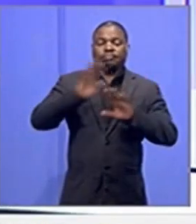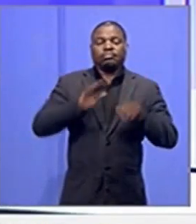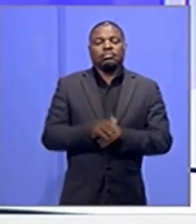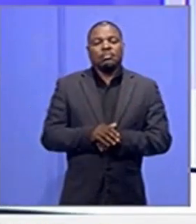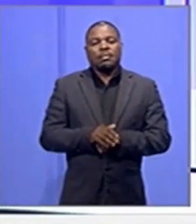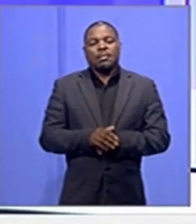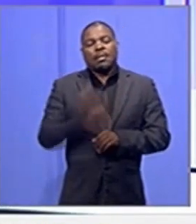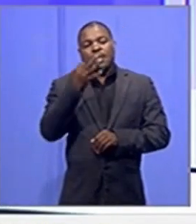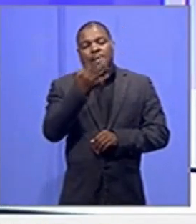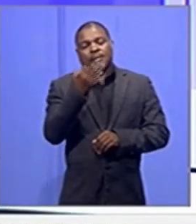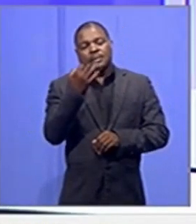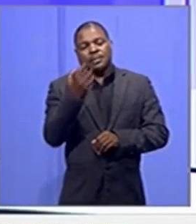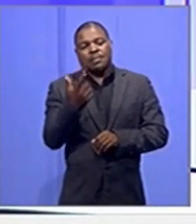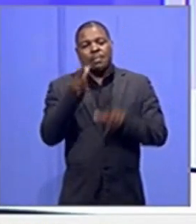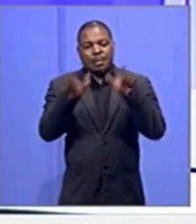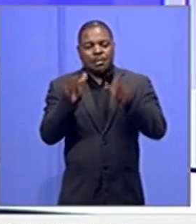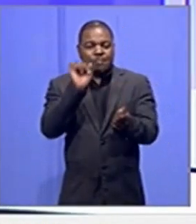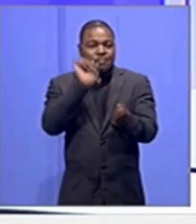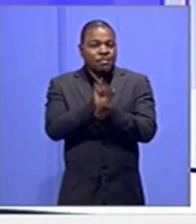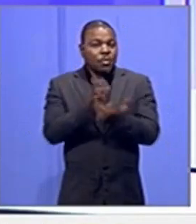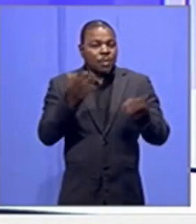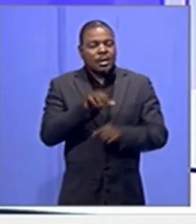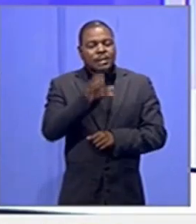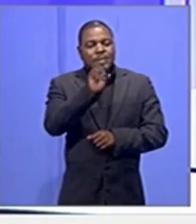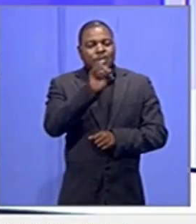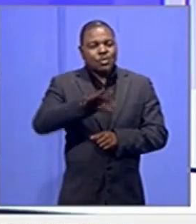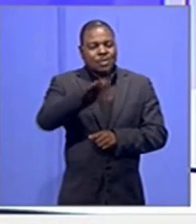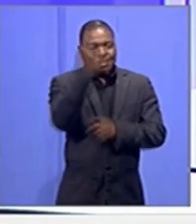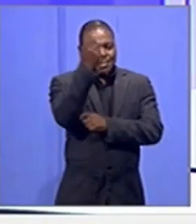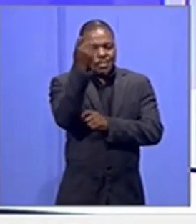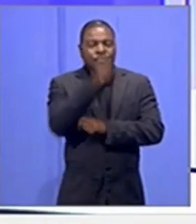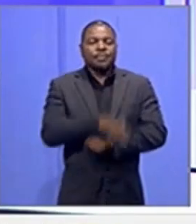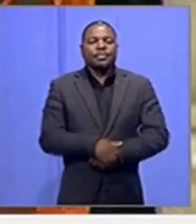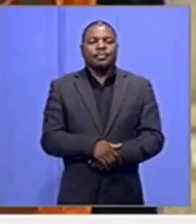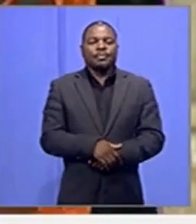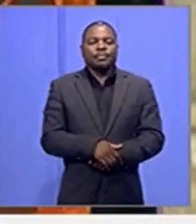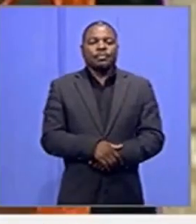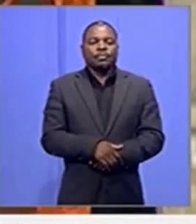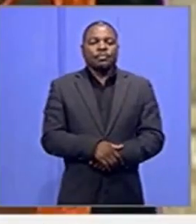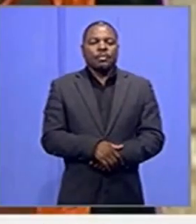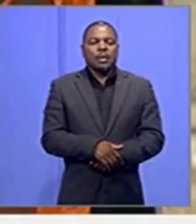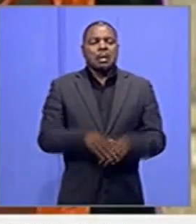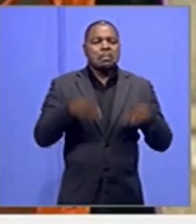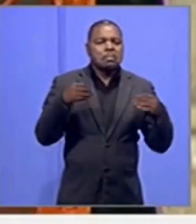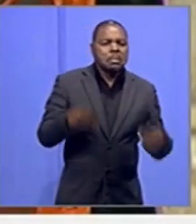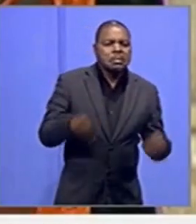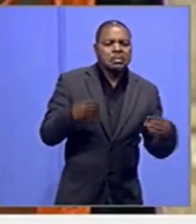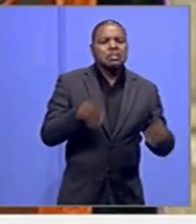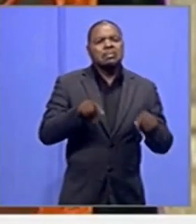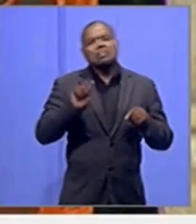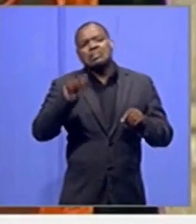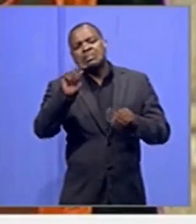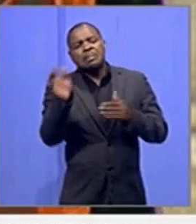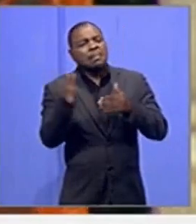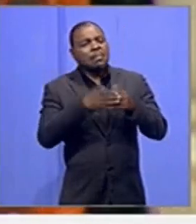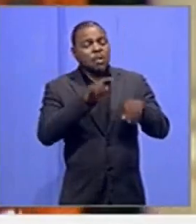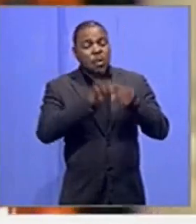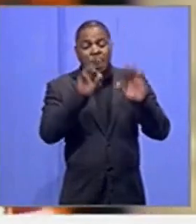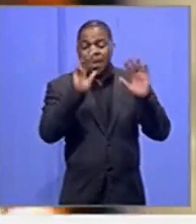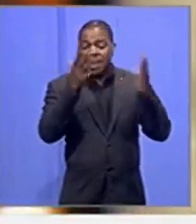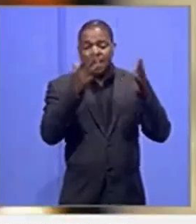37 ba swerwe ka motsesetoropong wa Sesotho. Dikgwebo di be di tswaletswe ka iri ya